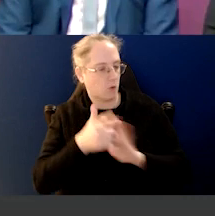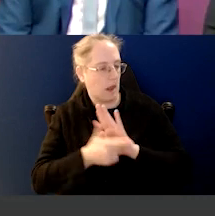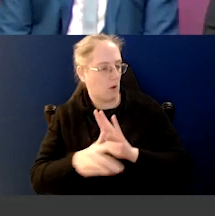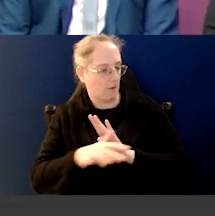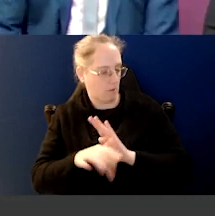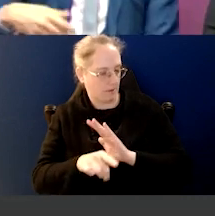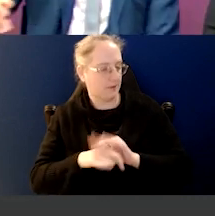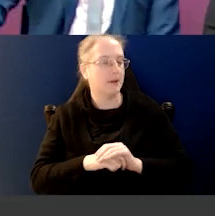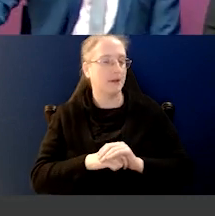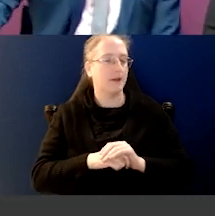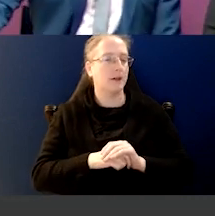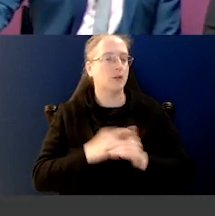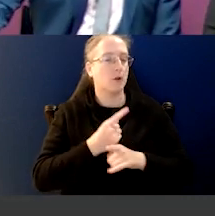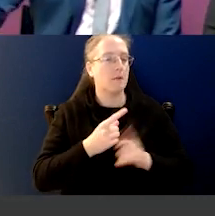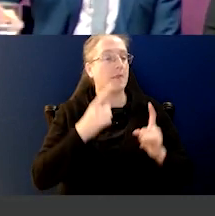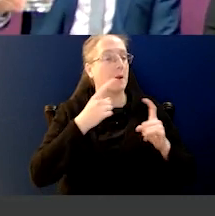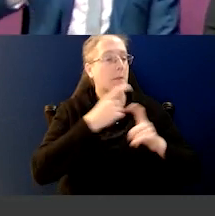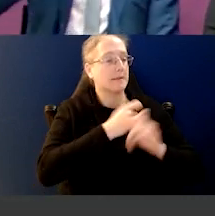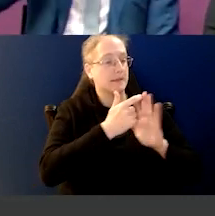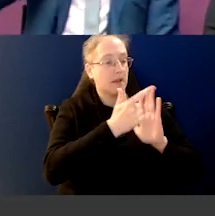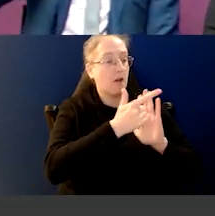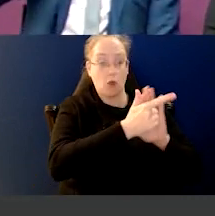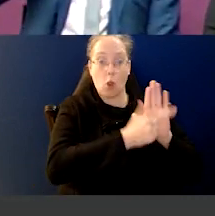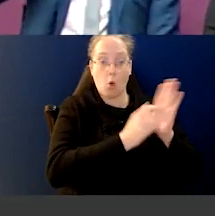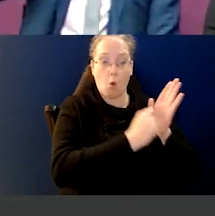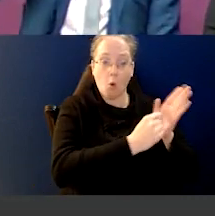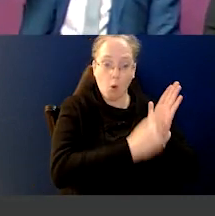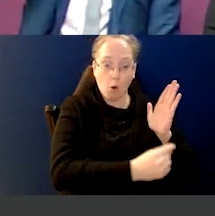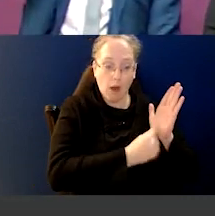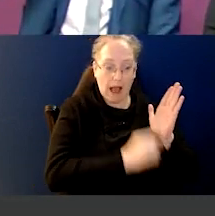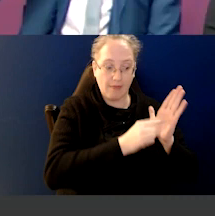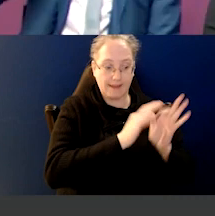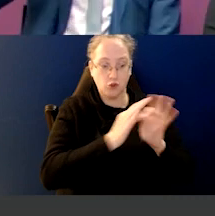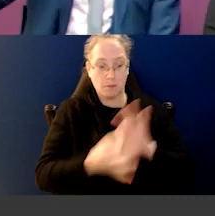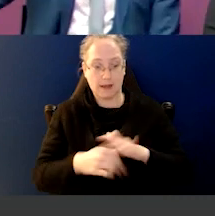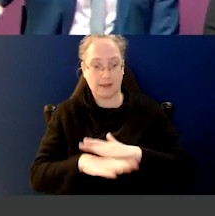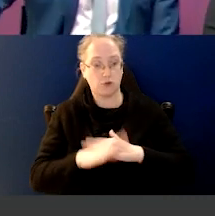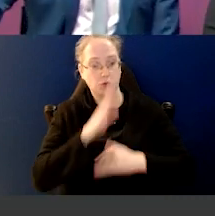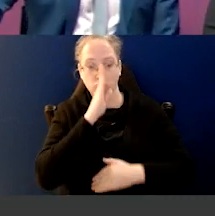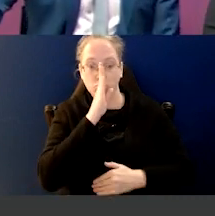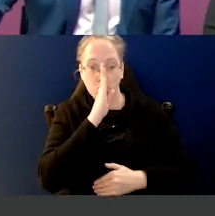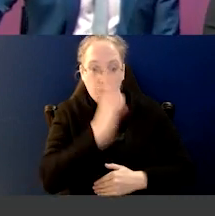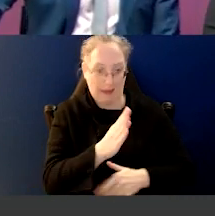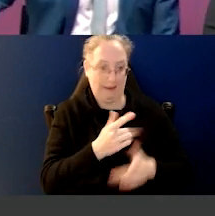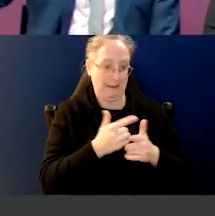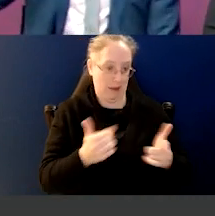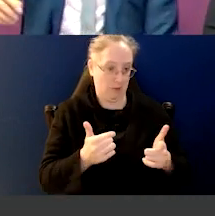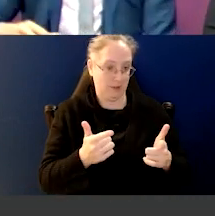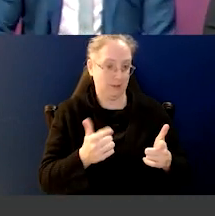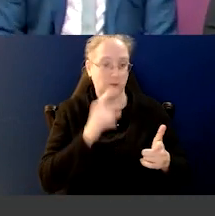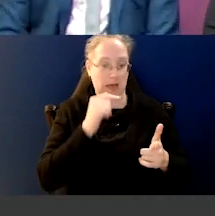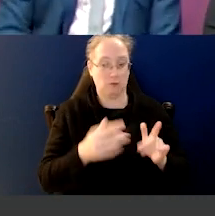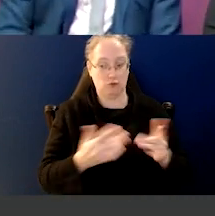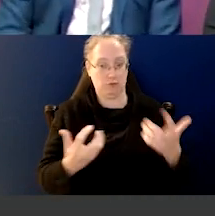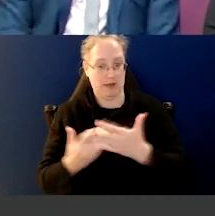around the complexities of the legislation and being able to convert that into plain language to correspond to complainants.